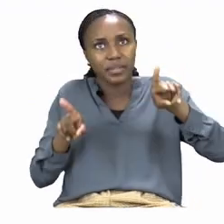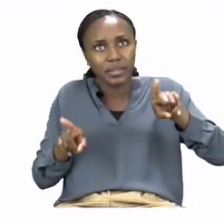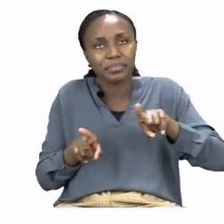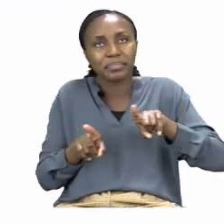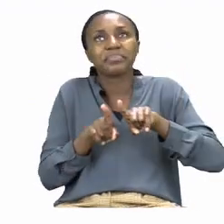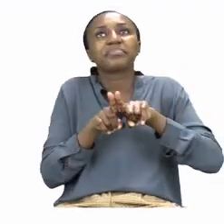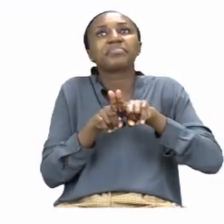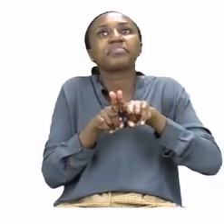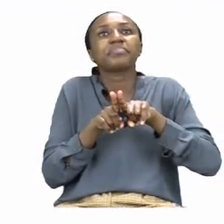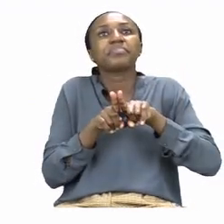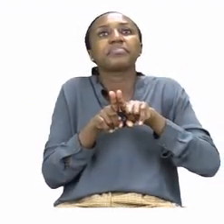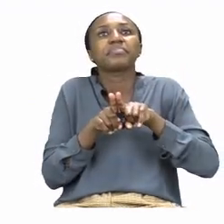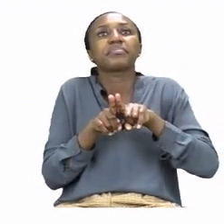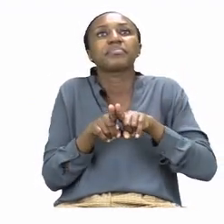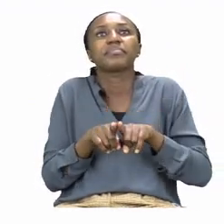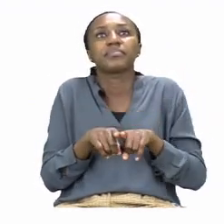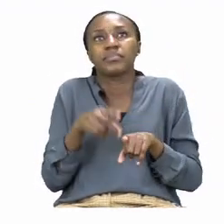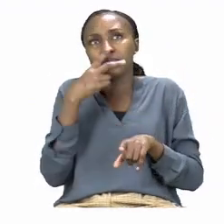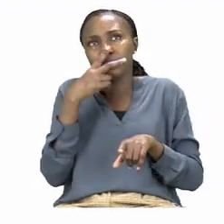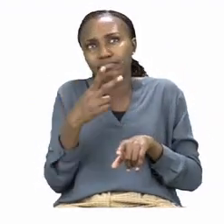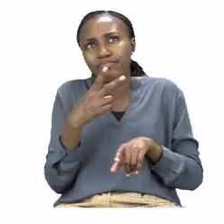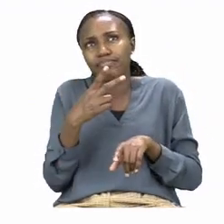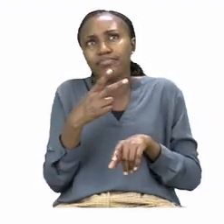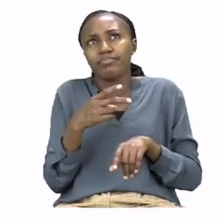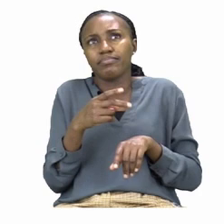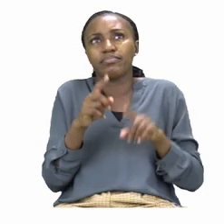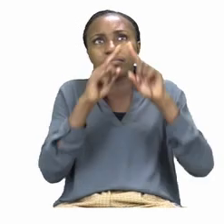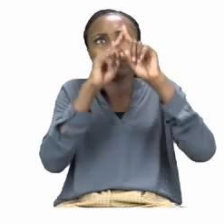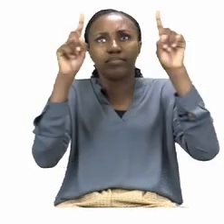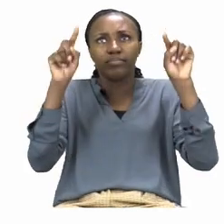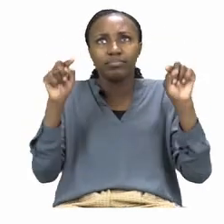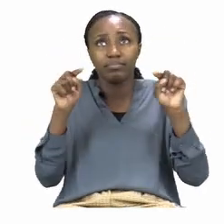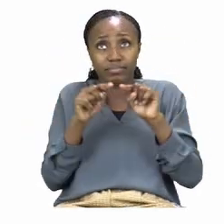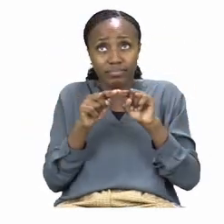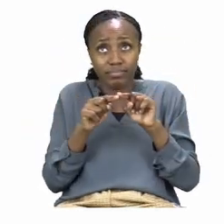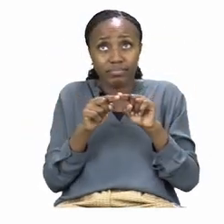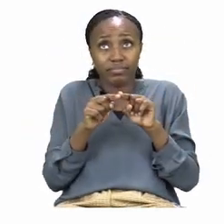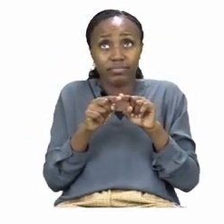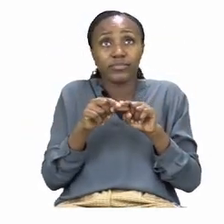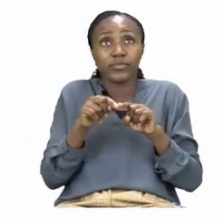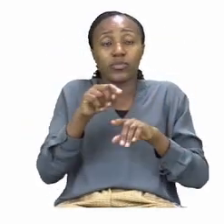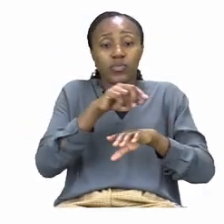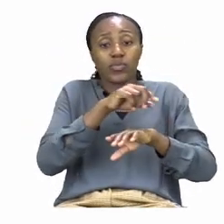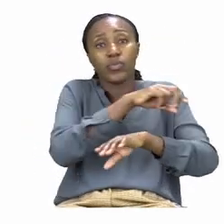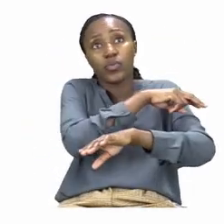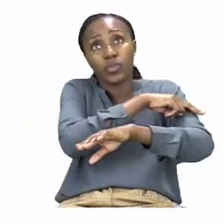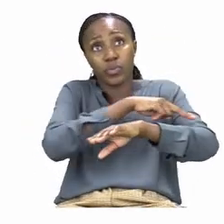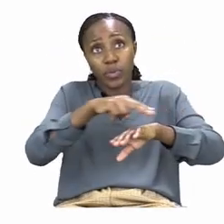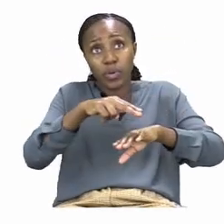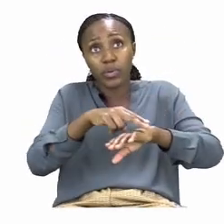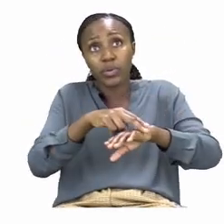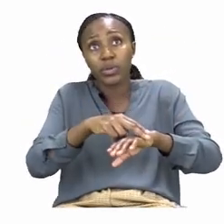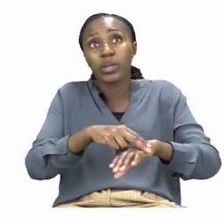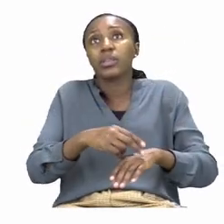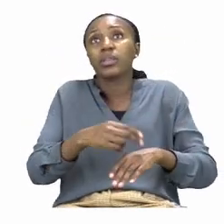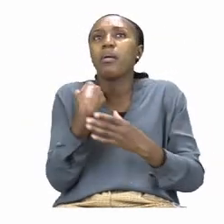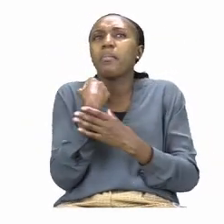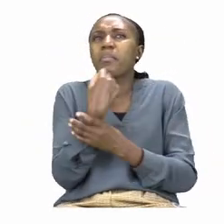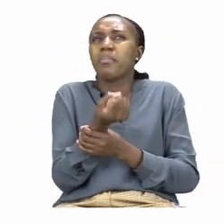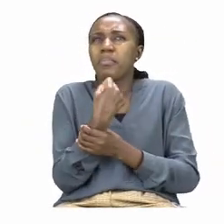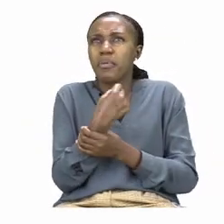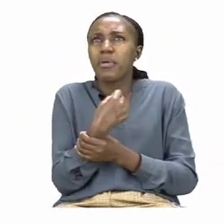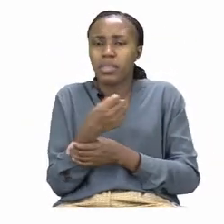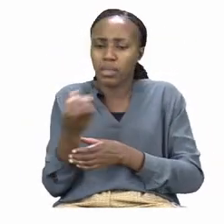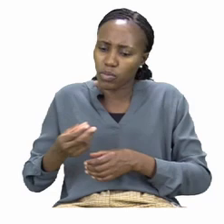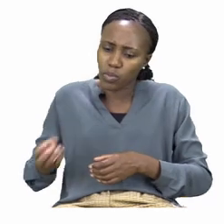you have a dice, and you have some bricks. And then you have all your 3D